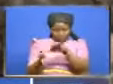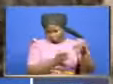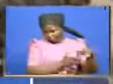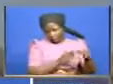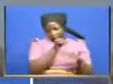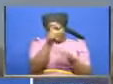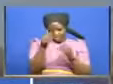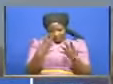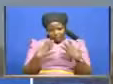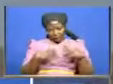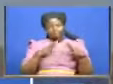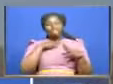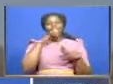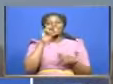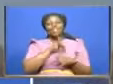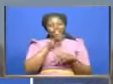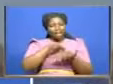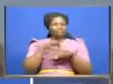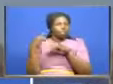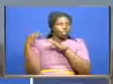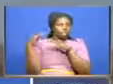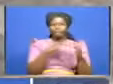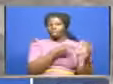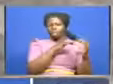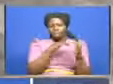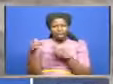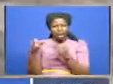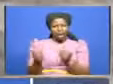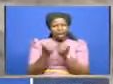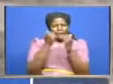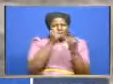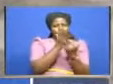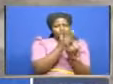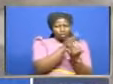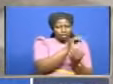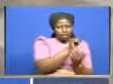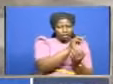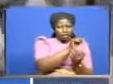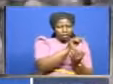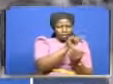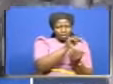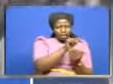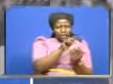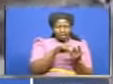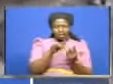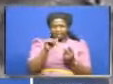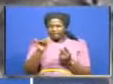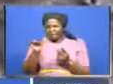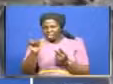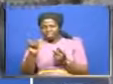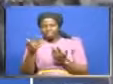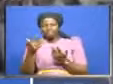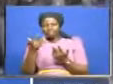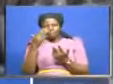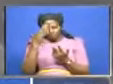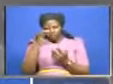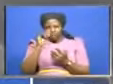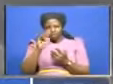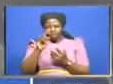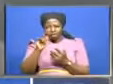died as battles rage on between Armenian and Azerbaijan forces over the disputed Nagorno-Karabakh